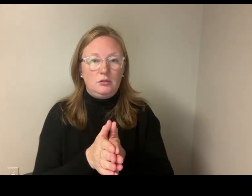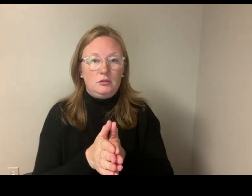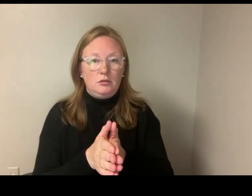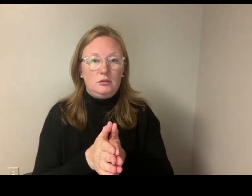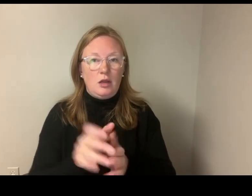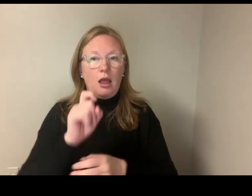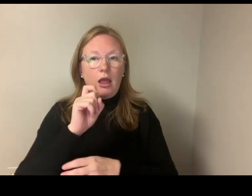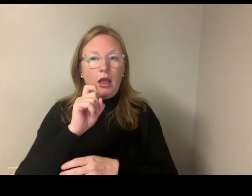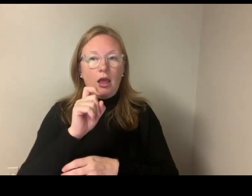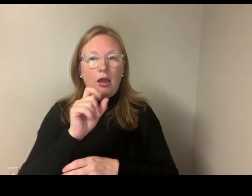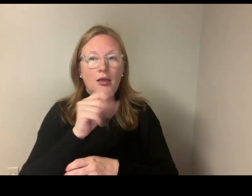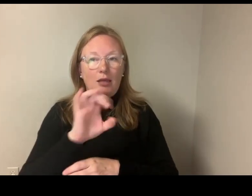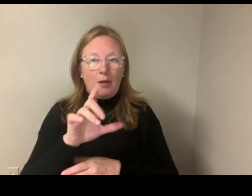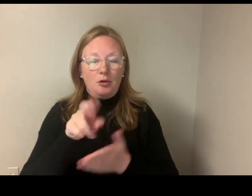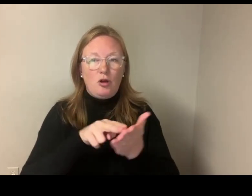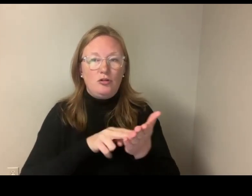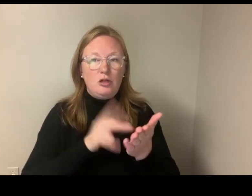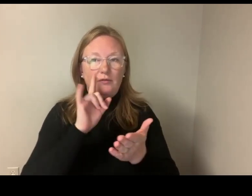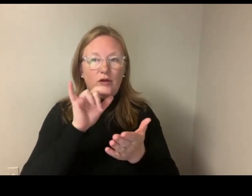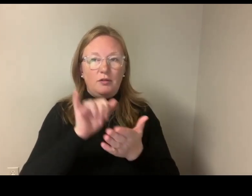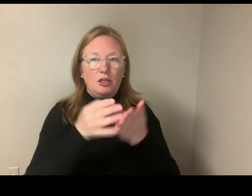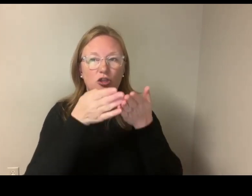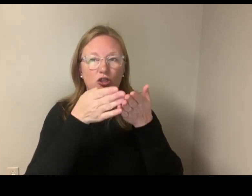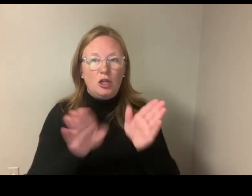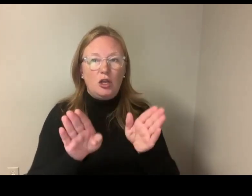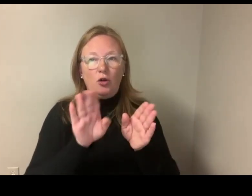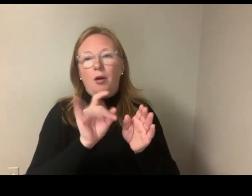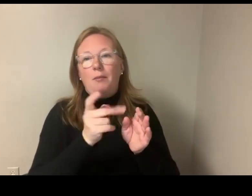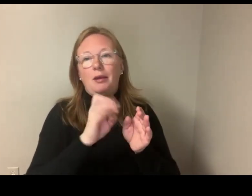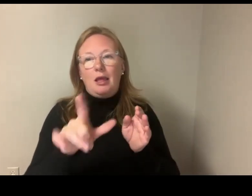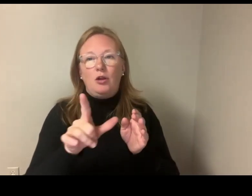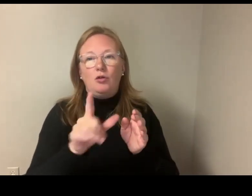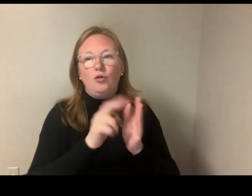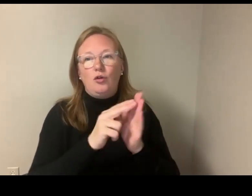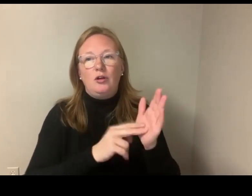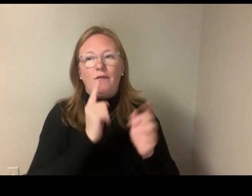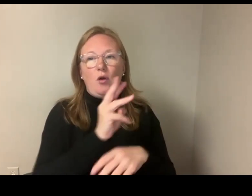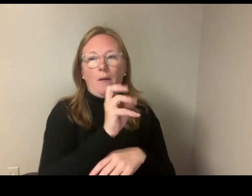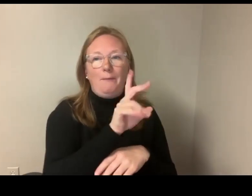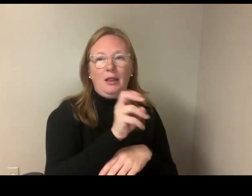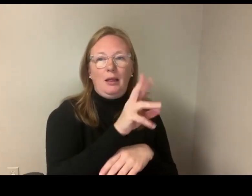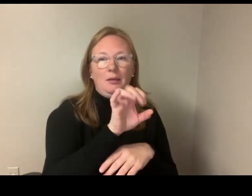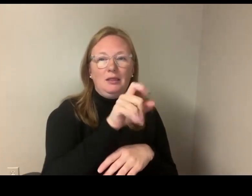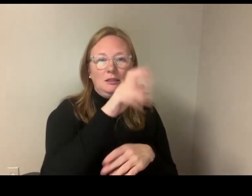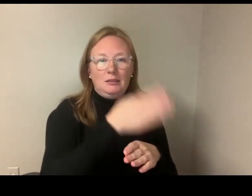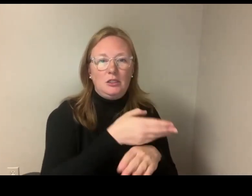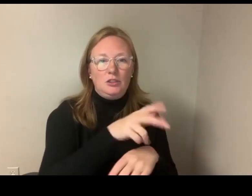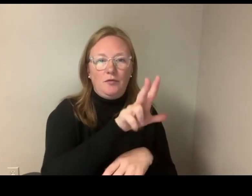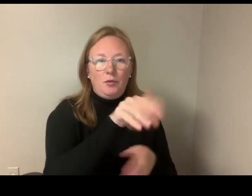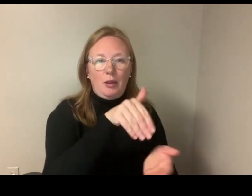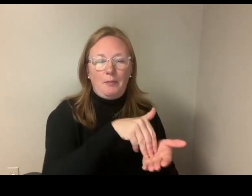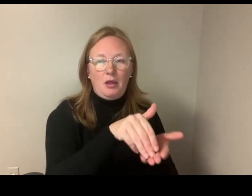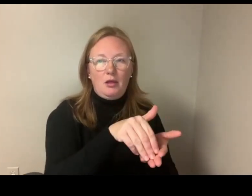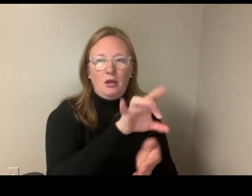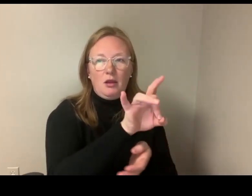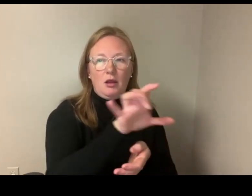capital contracts for construction of the general mechanical contract to Mealy and Sons in the amount of